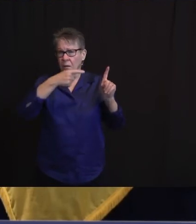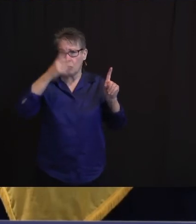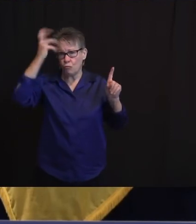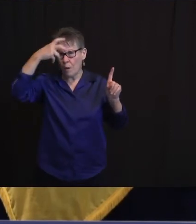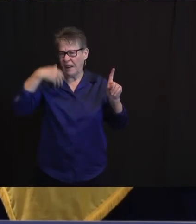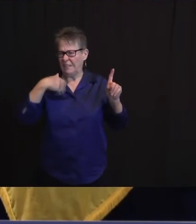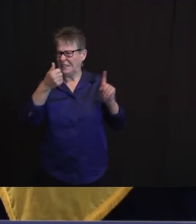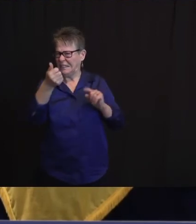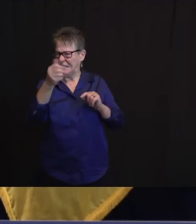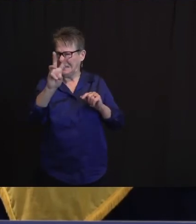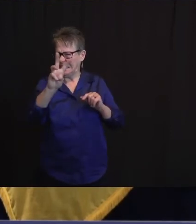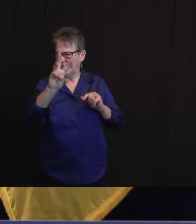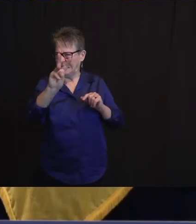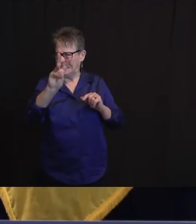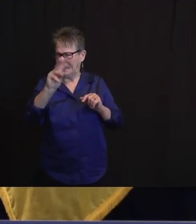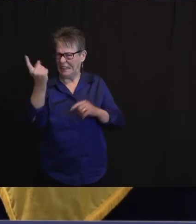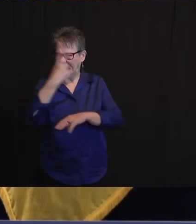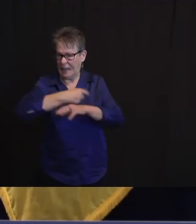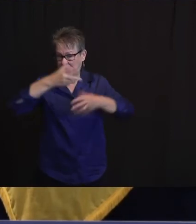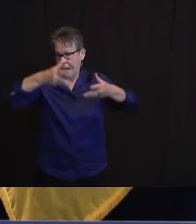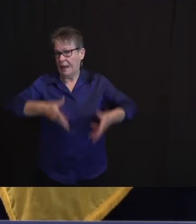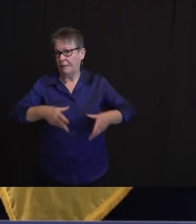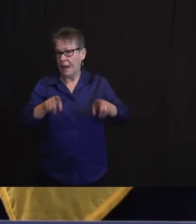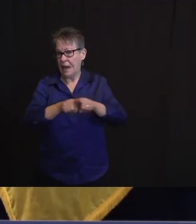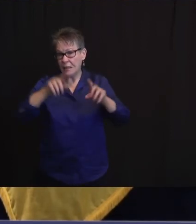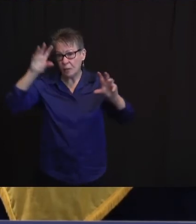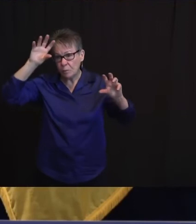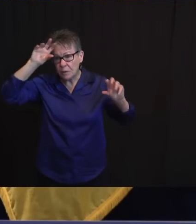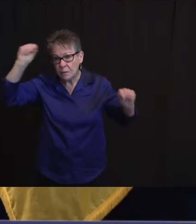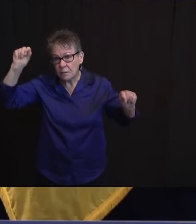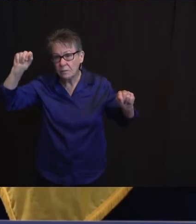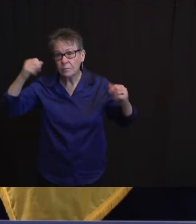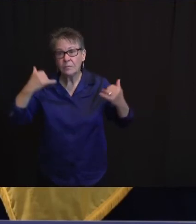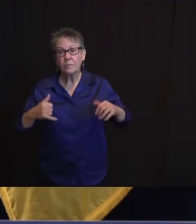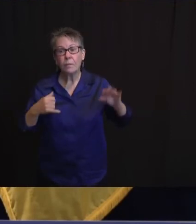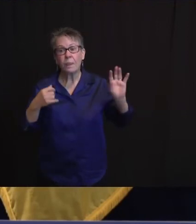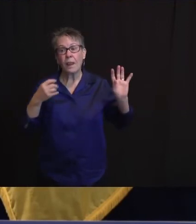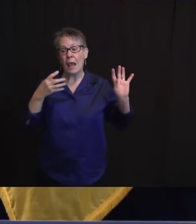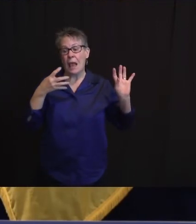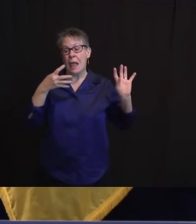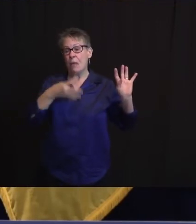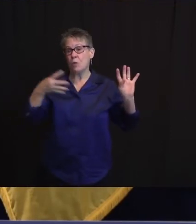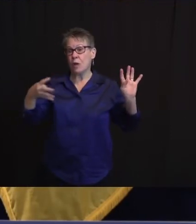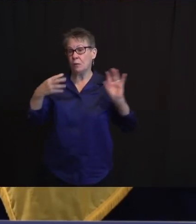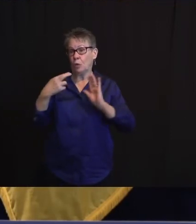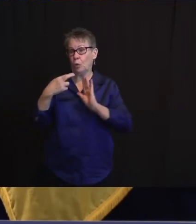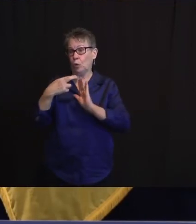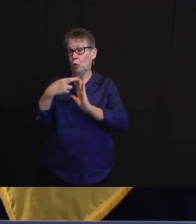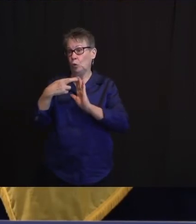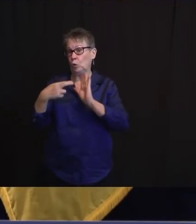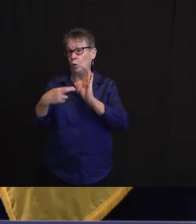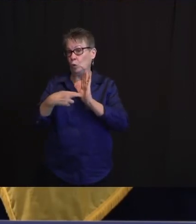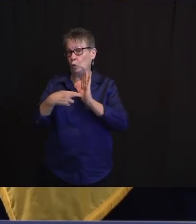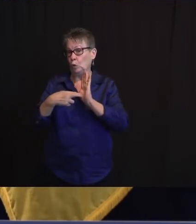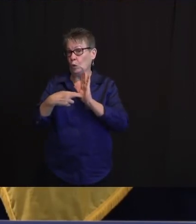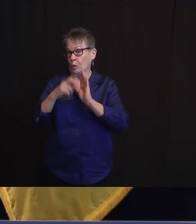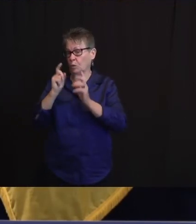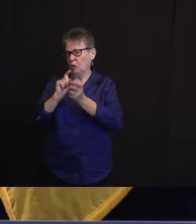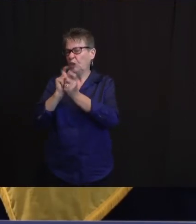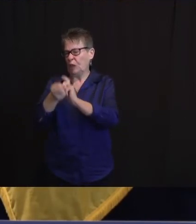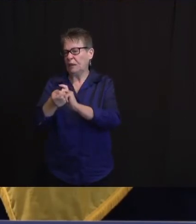page in our whole immigration mindset with President Joe Biden. Have we addressed the last question already?